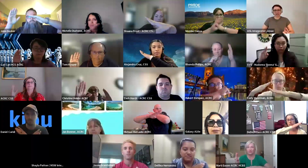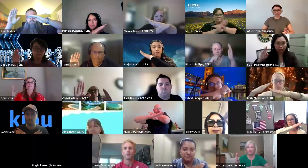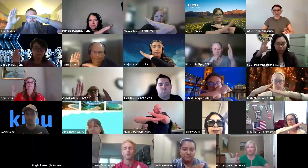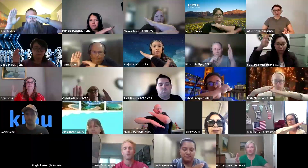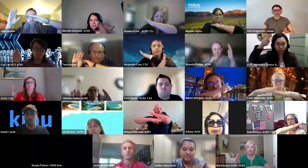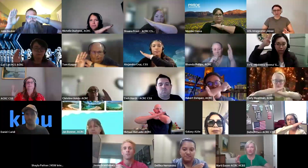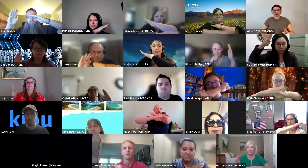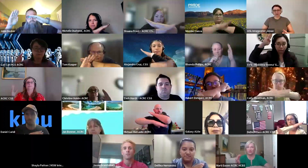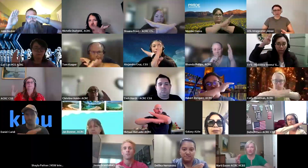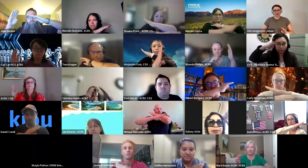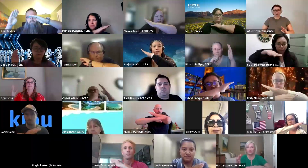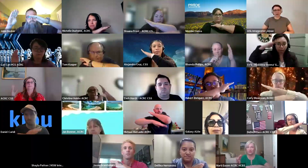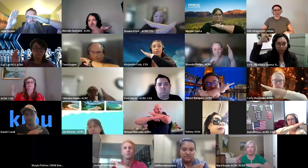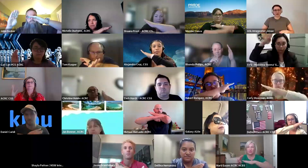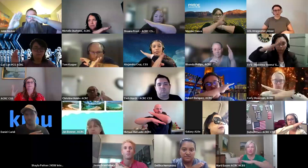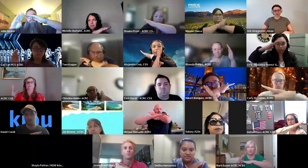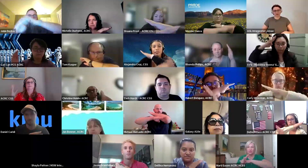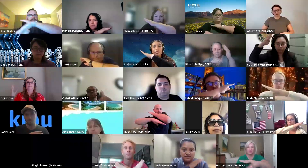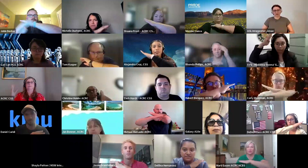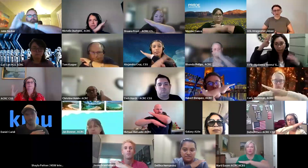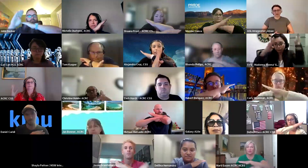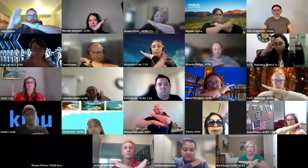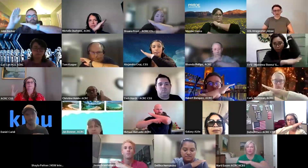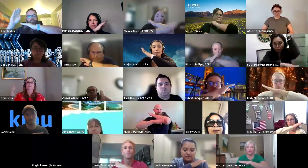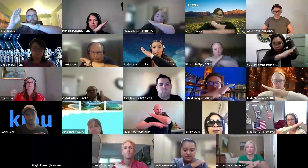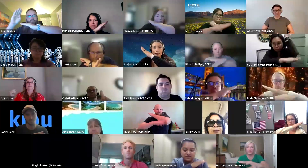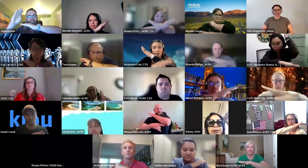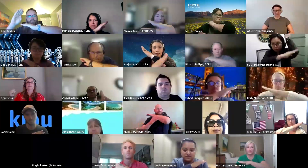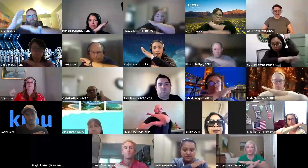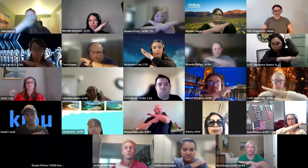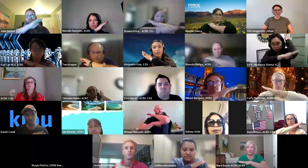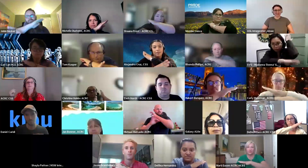hand shape and is going to swipe downwards.